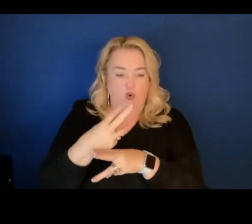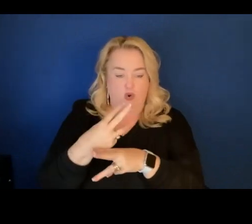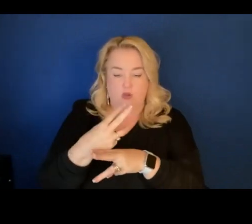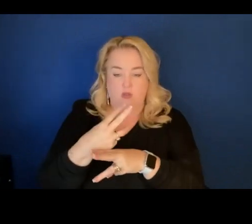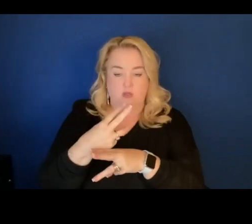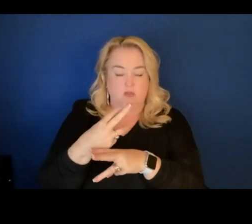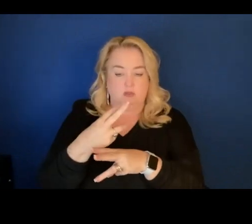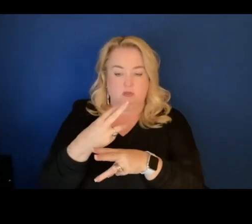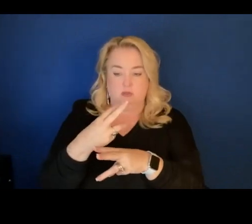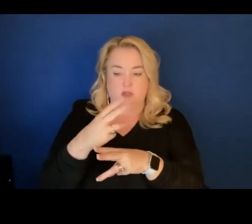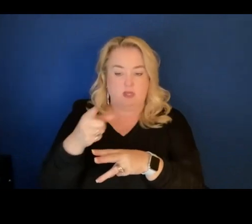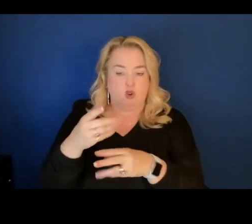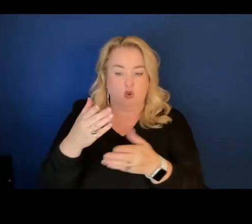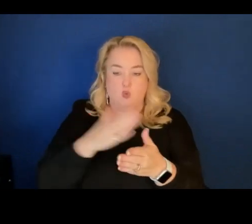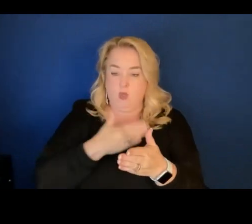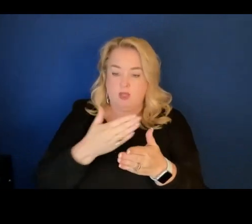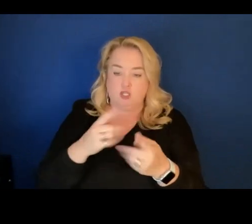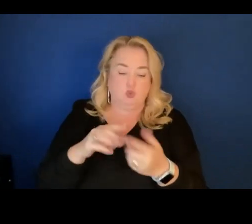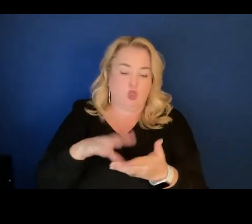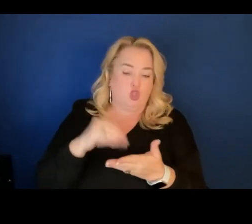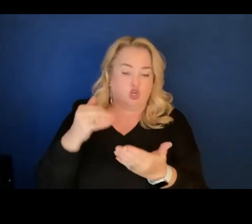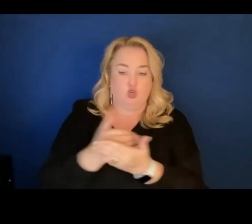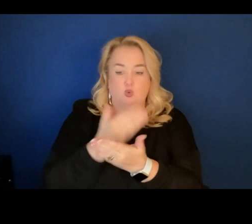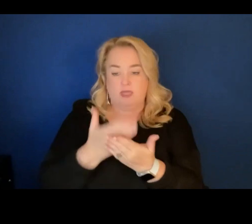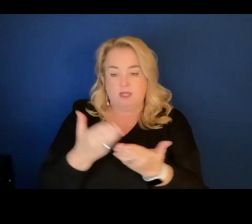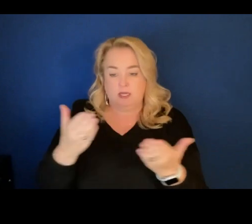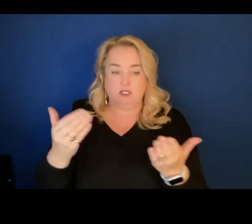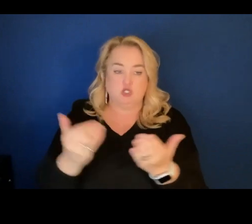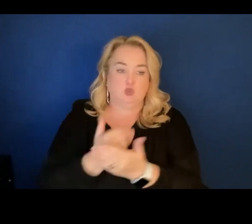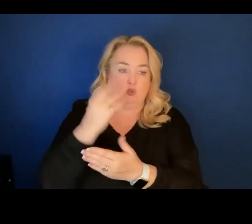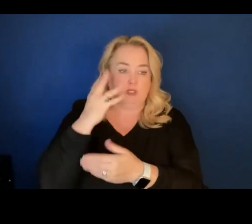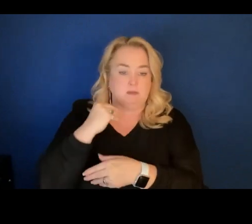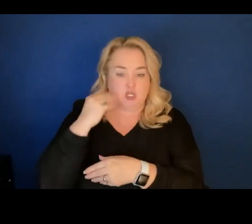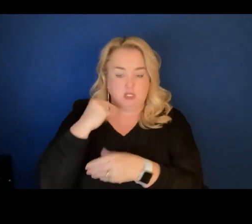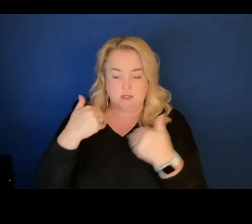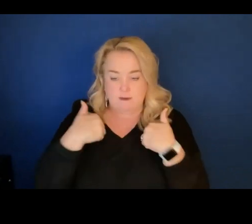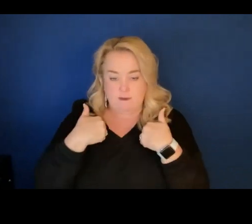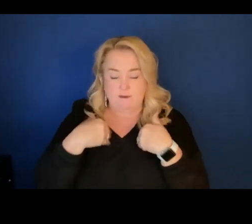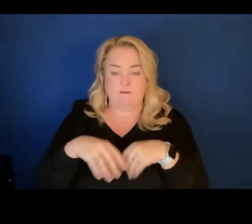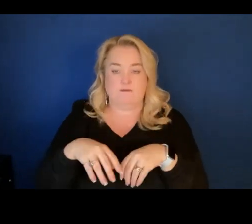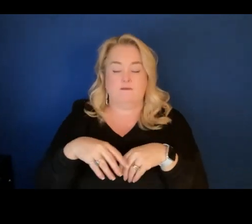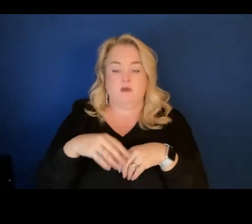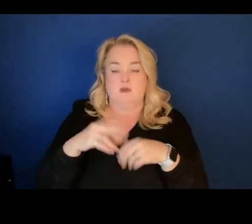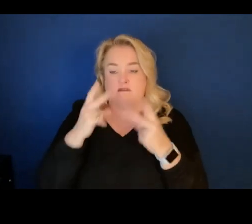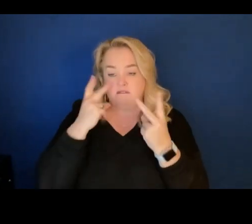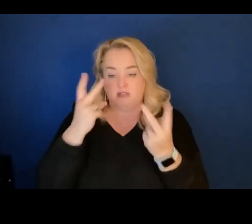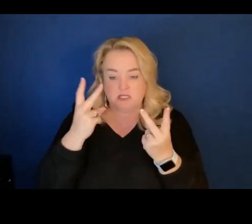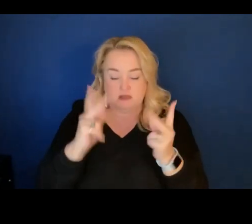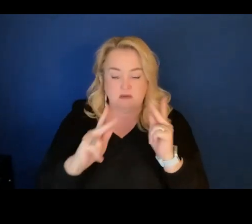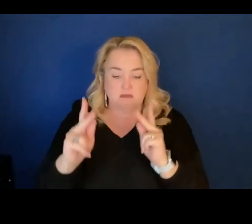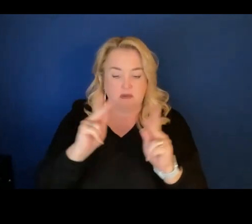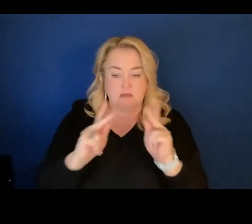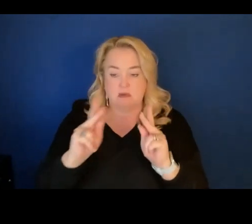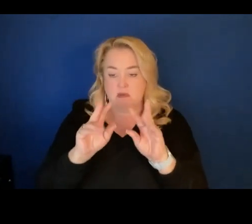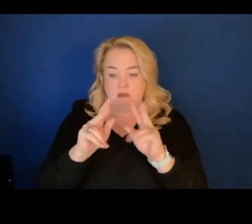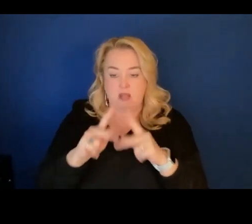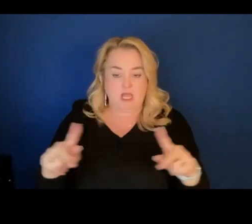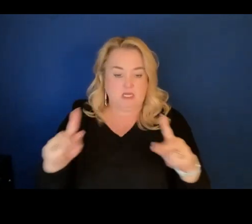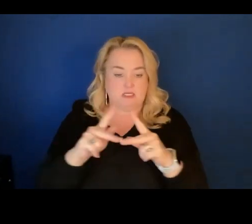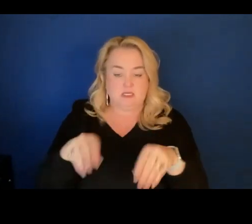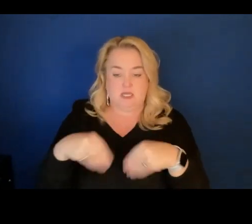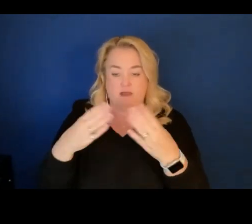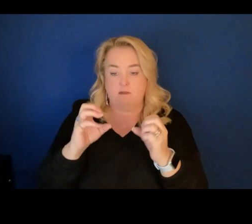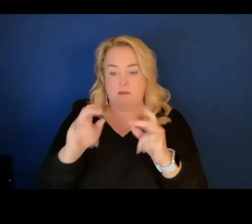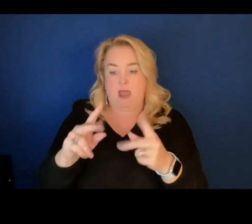They're still wanting to learn new things, have new experiences, experiment, visit places of interest, and give back to the